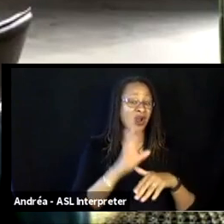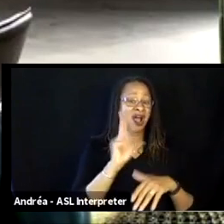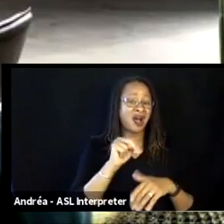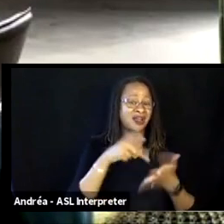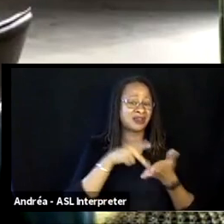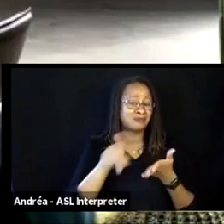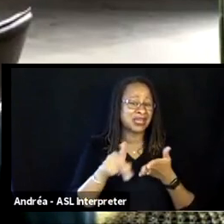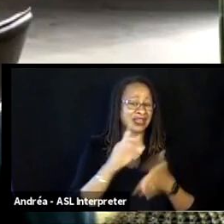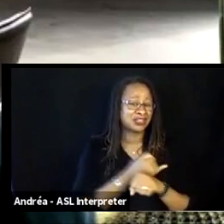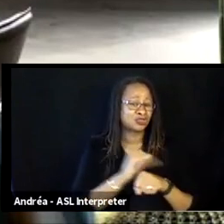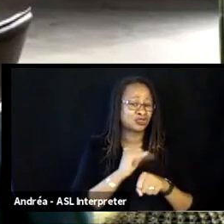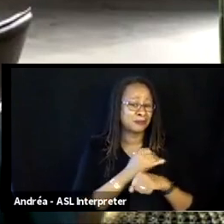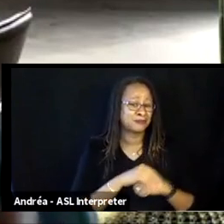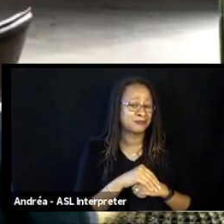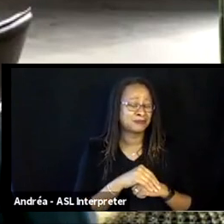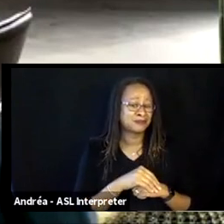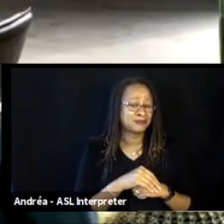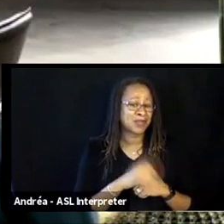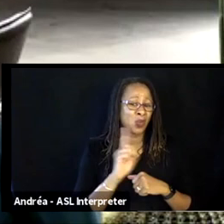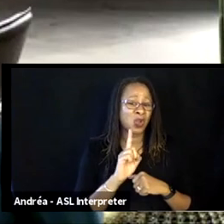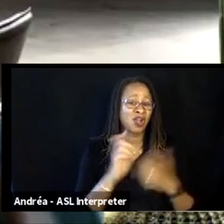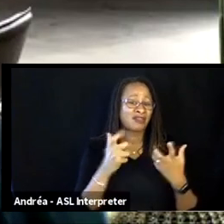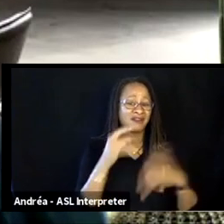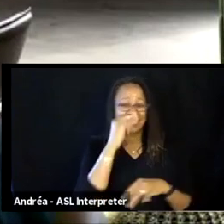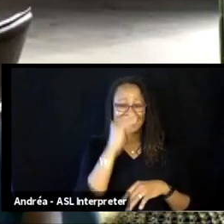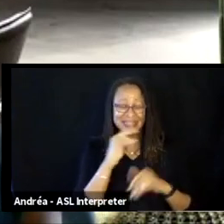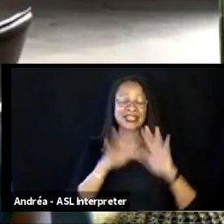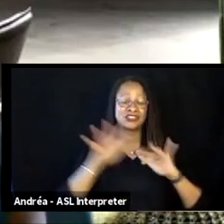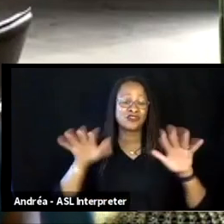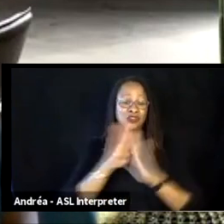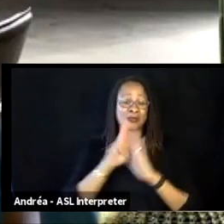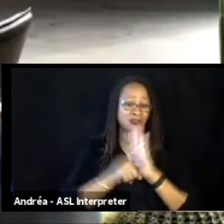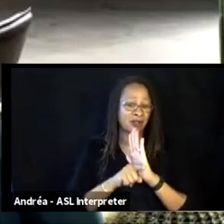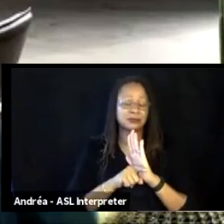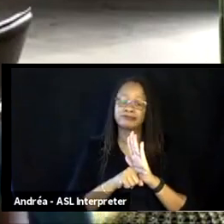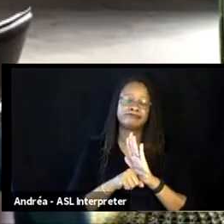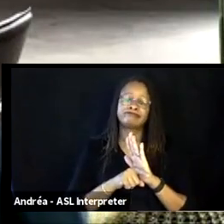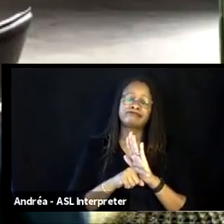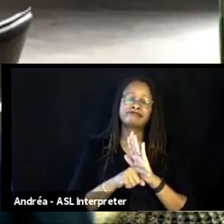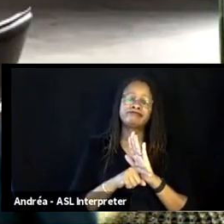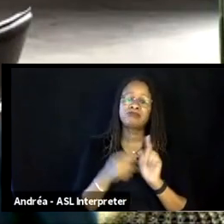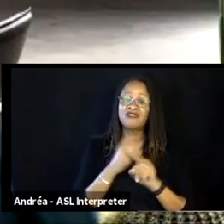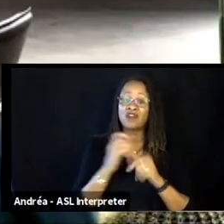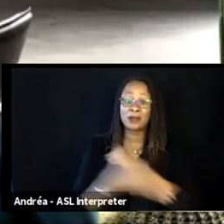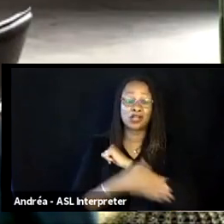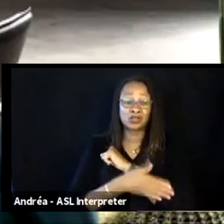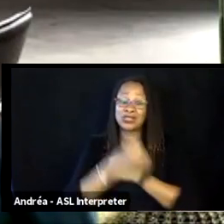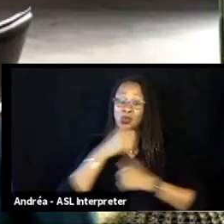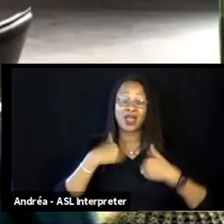internship, where a lot of kids and diverse backgrounds, rural, don't have